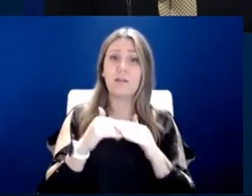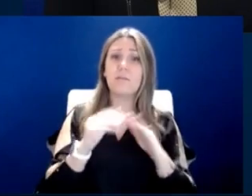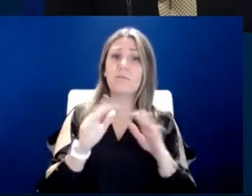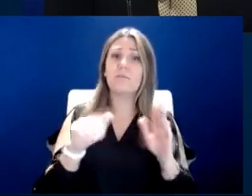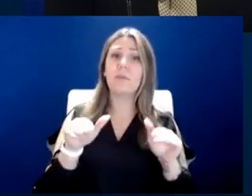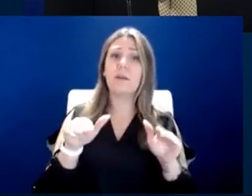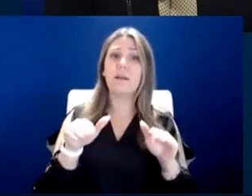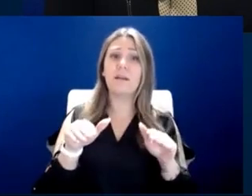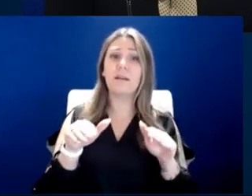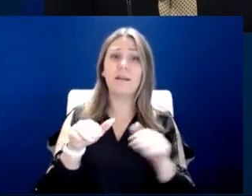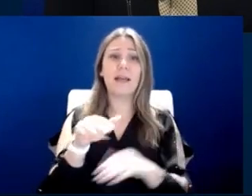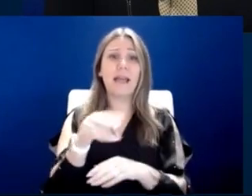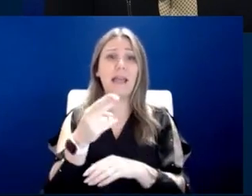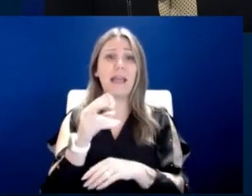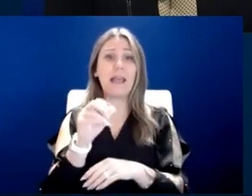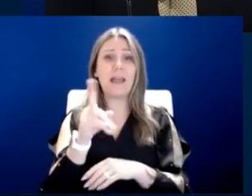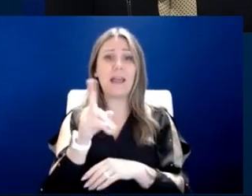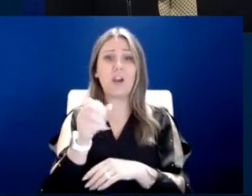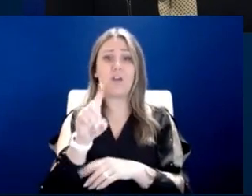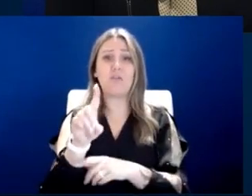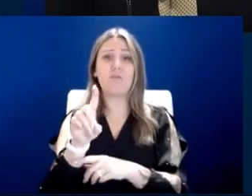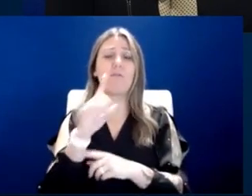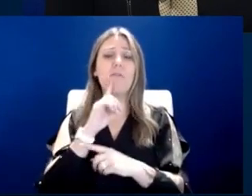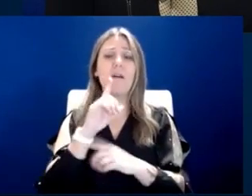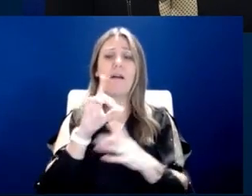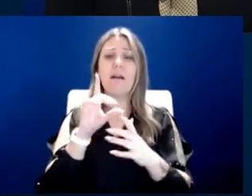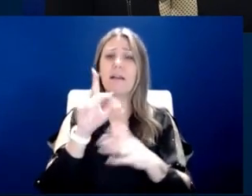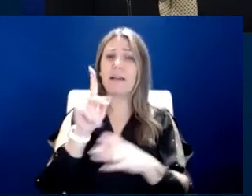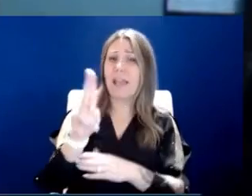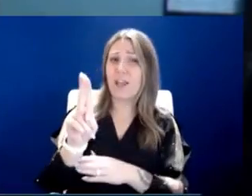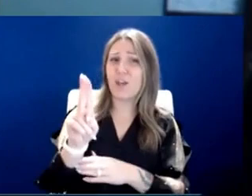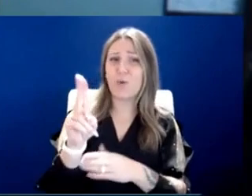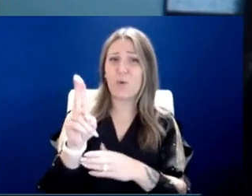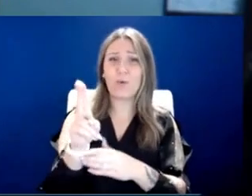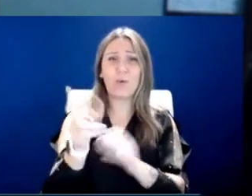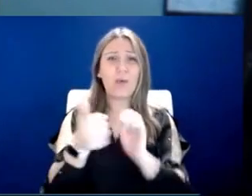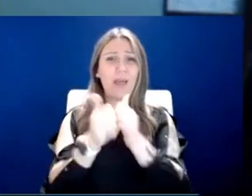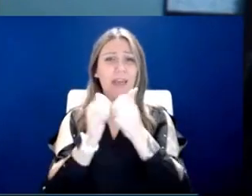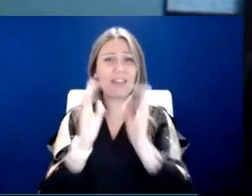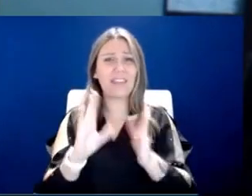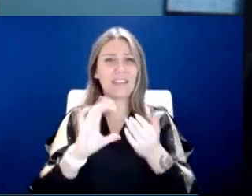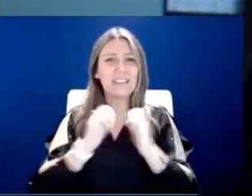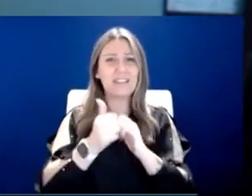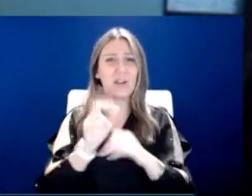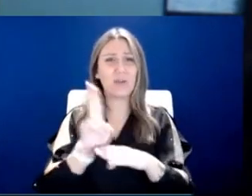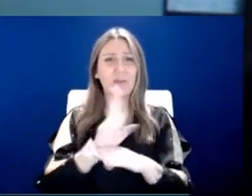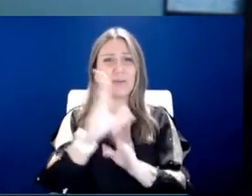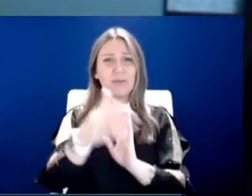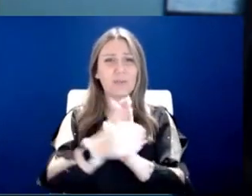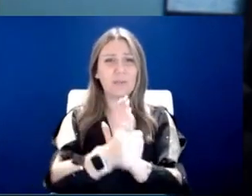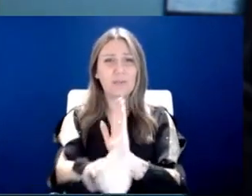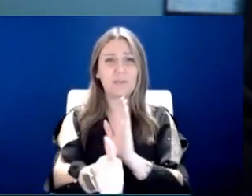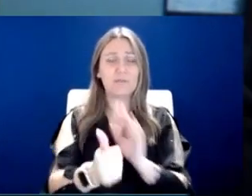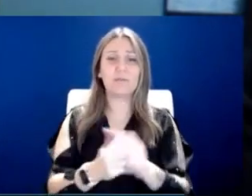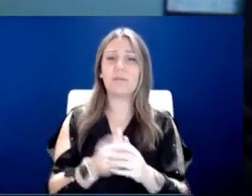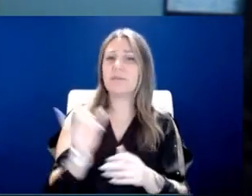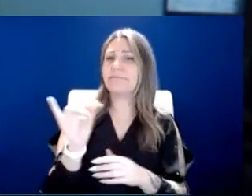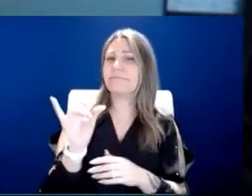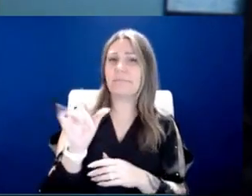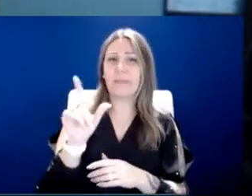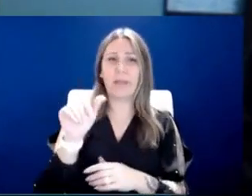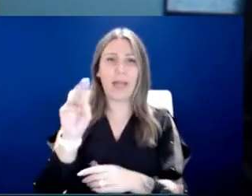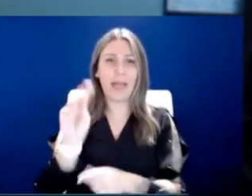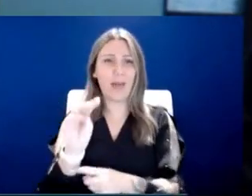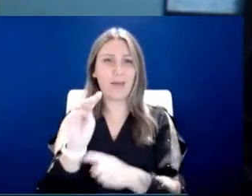athletes. How do you use your skill with those athletes? Yeah, I think as Dr. Elm just mentioned, a lot of